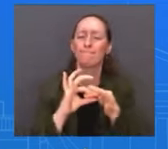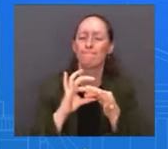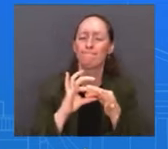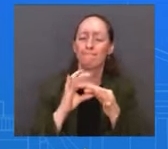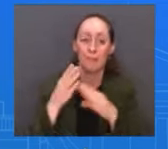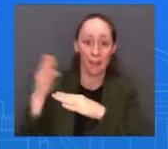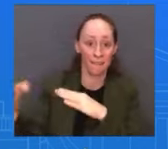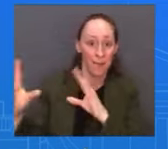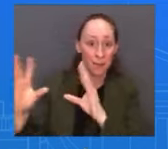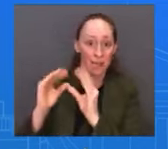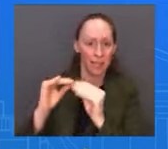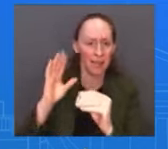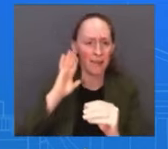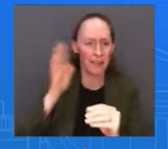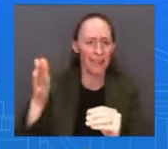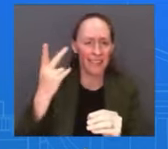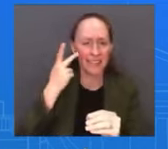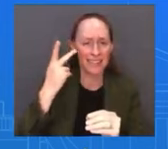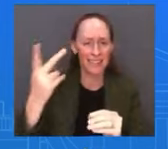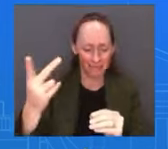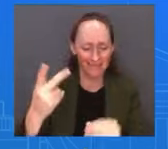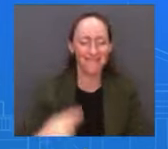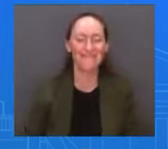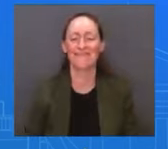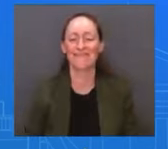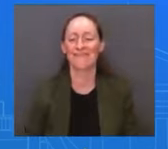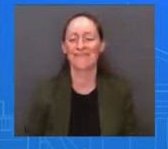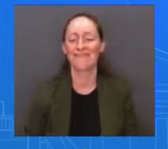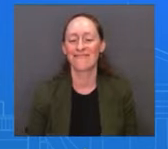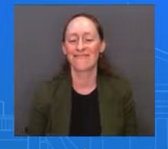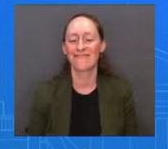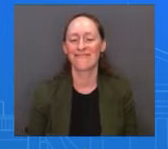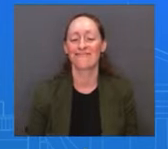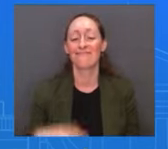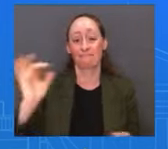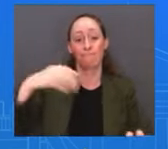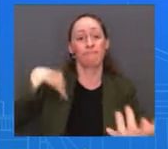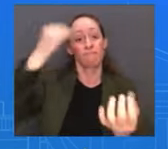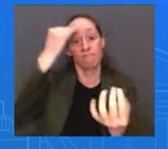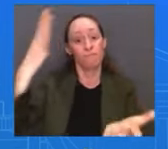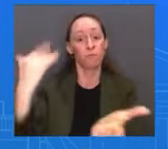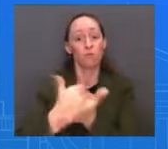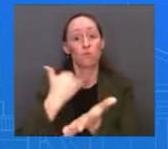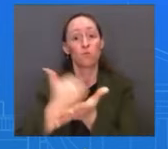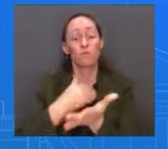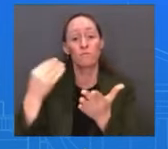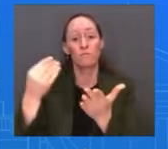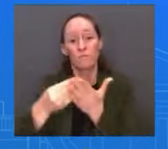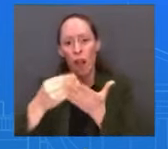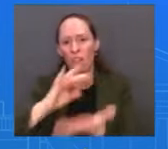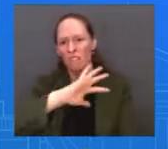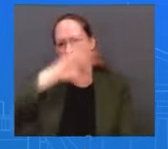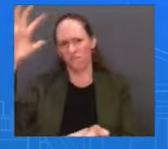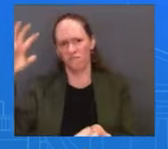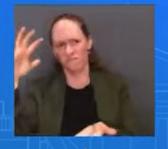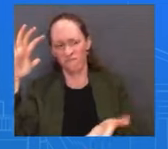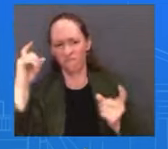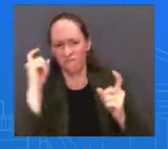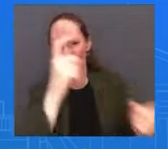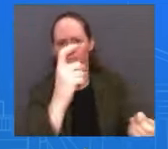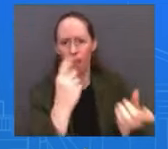for Ukraine to meet Ukraine's critical security and defense needs. It includes additional mine-clearing equipment, missiles for